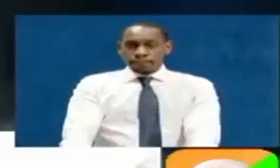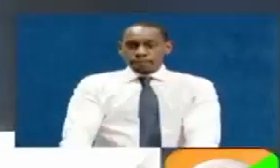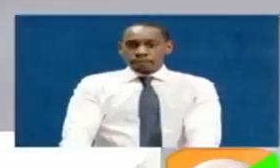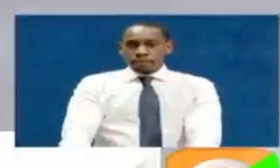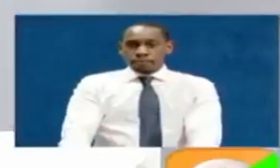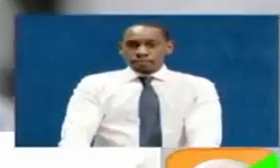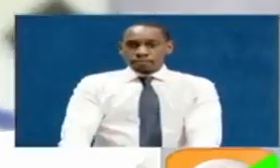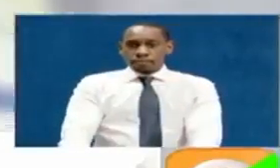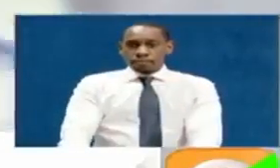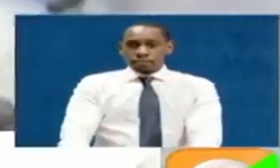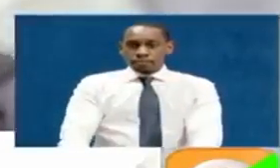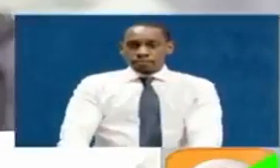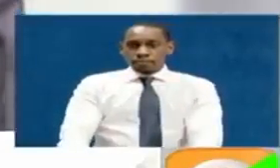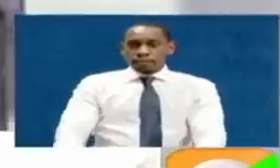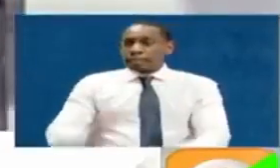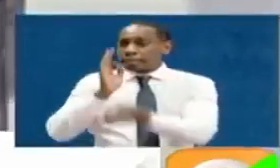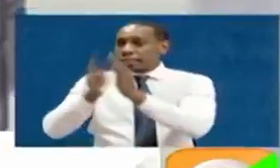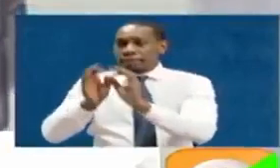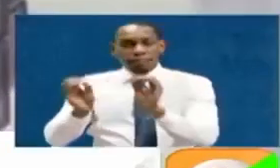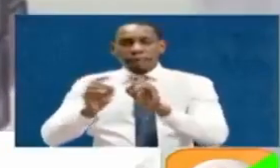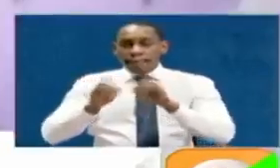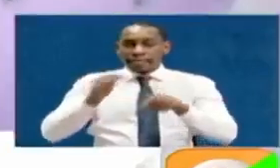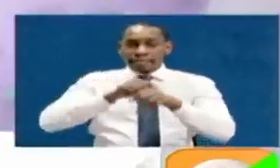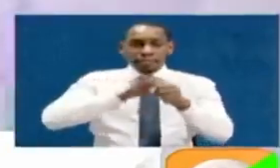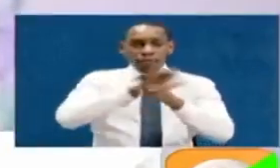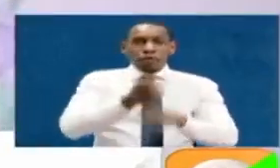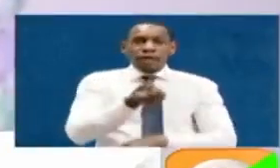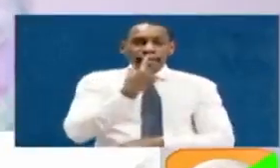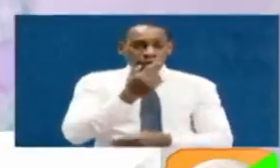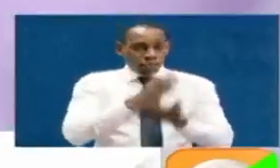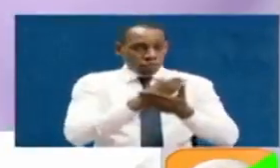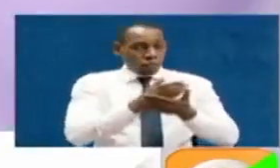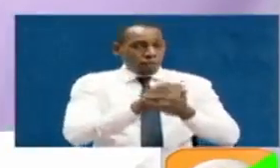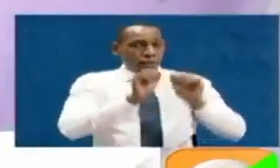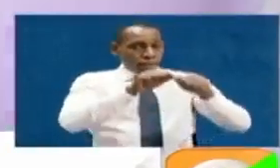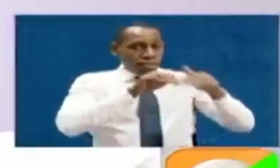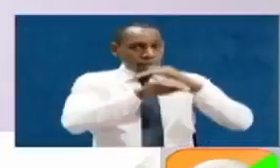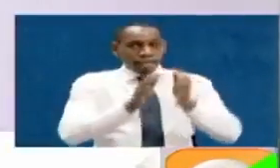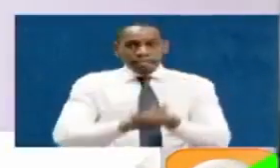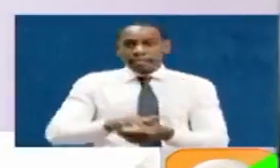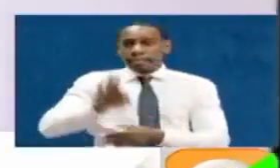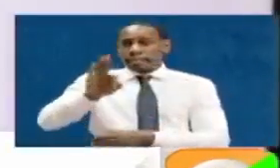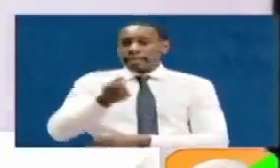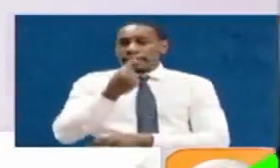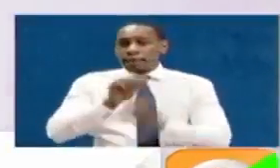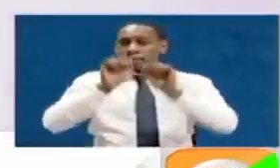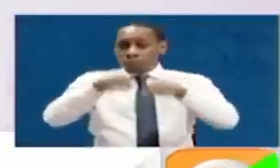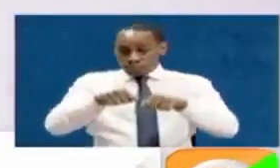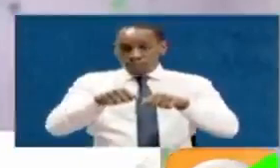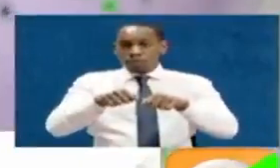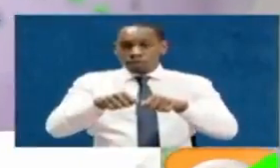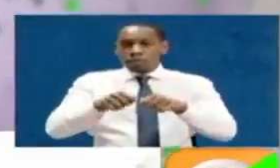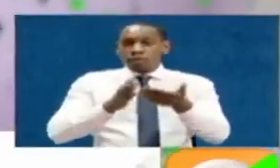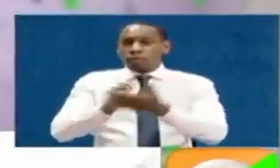It's no longer a question of if, but when a COVID-19 vaccine will be available, with three promising vaccine candidates